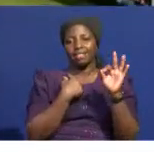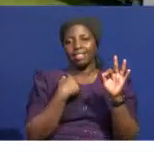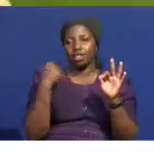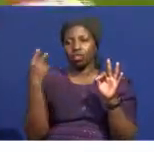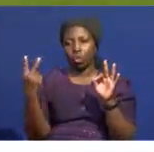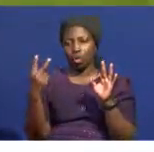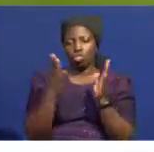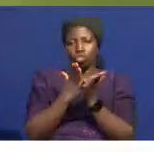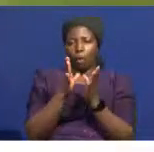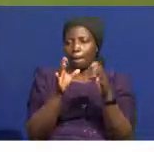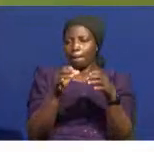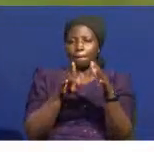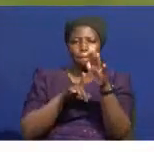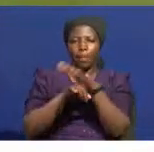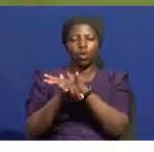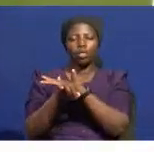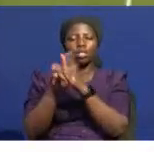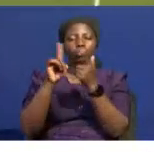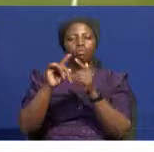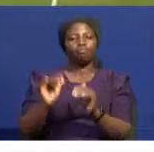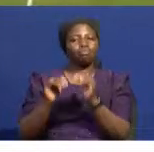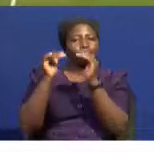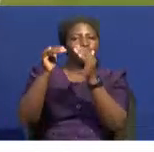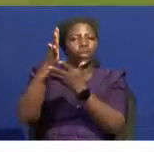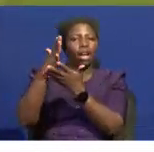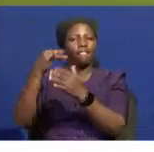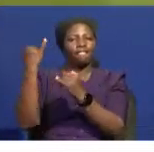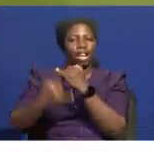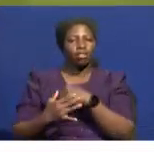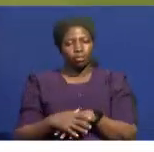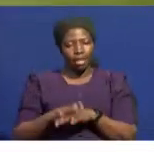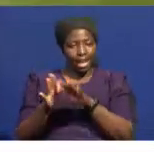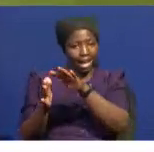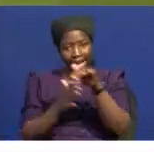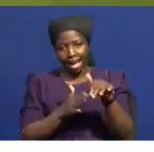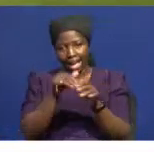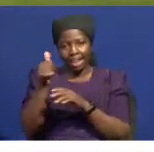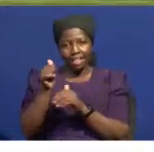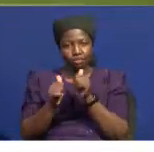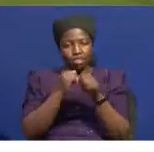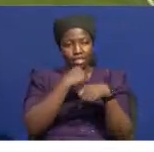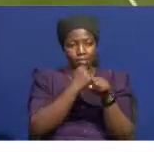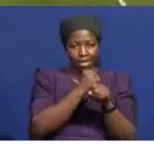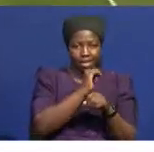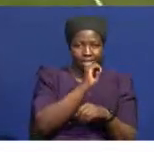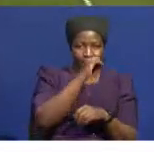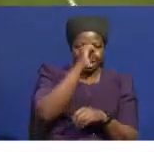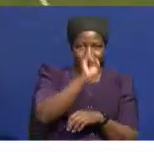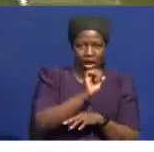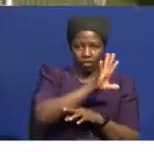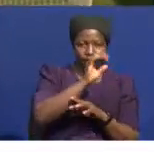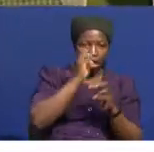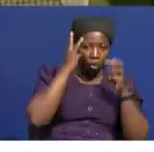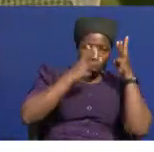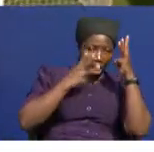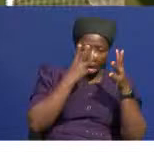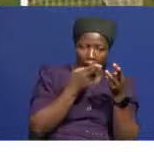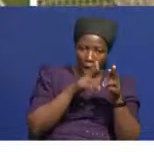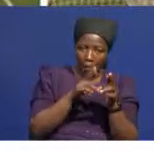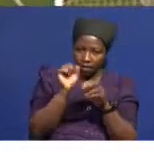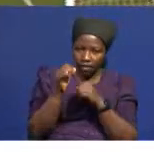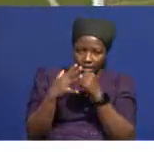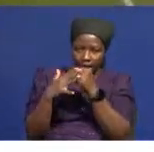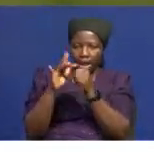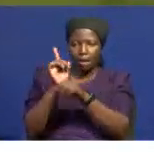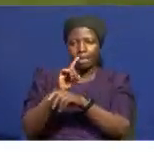to progress to the semi-finals. A nerve-wracking incident that got Sundowns worried came on 59 minutes when Aziz